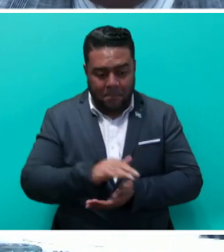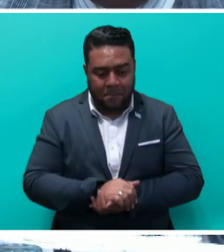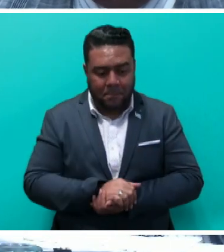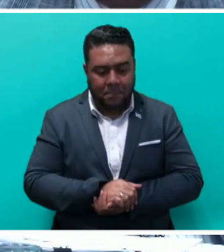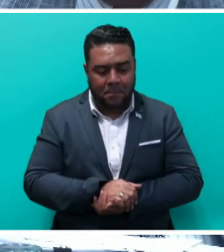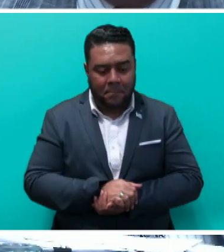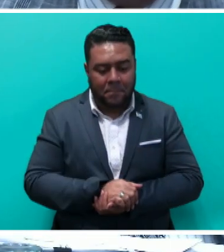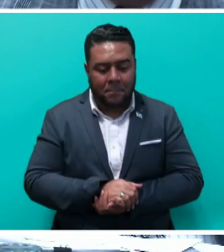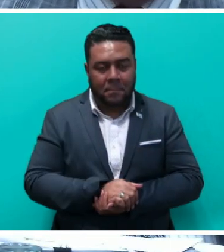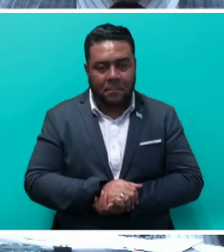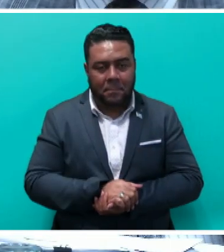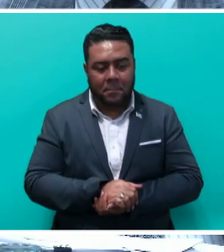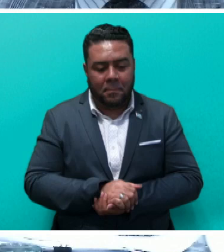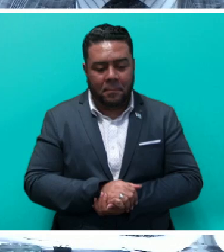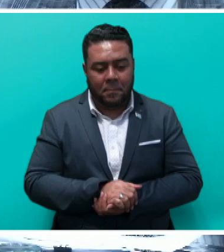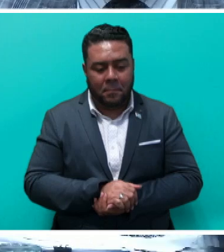During the